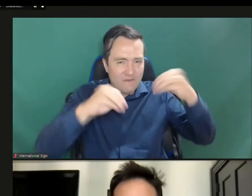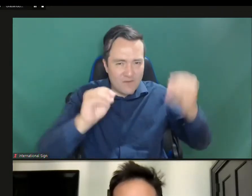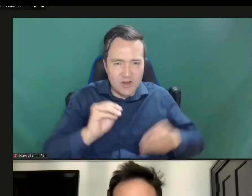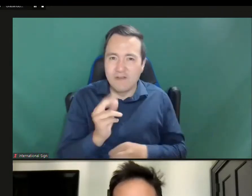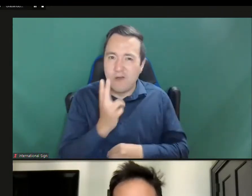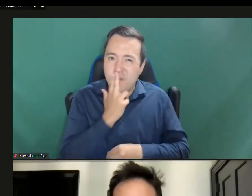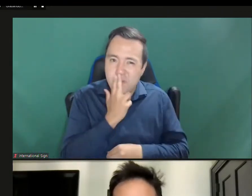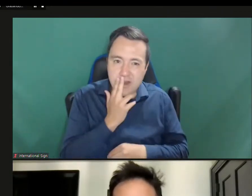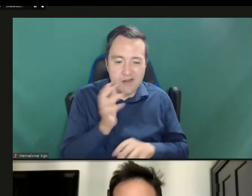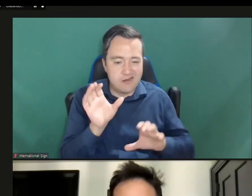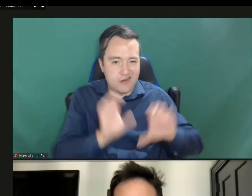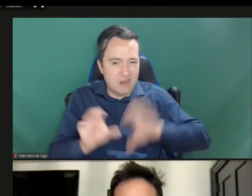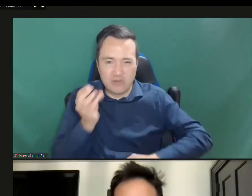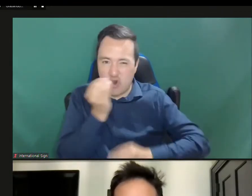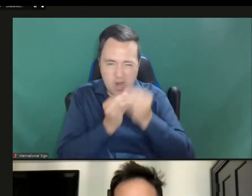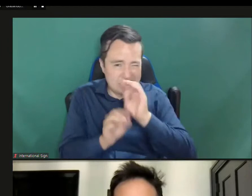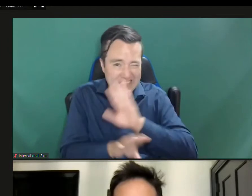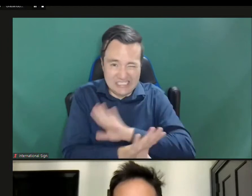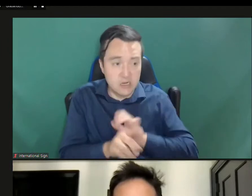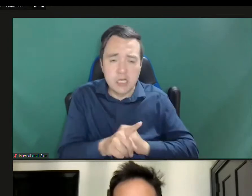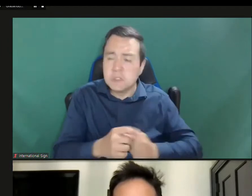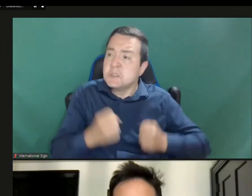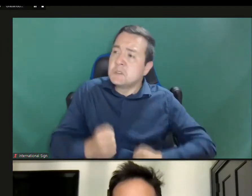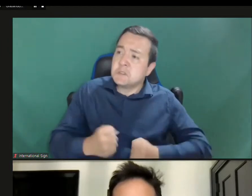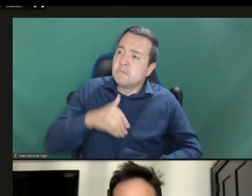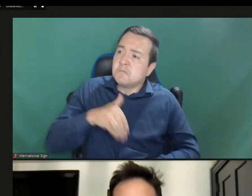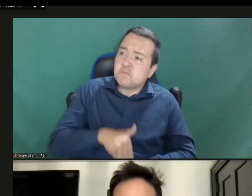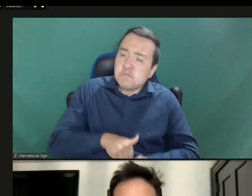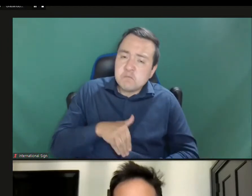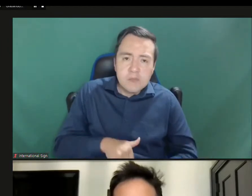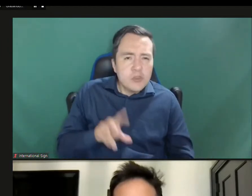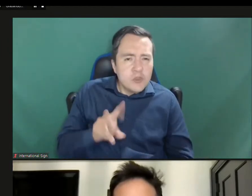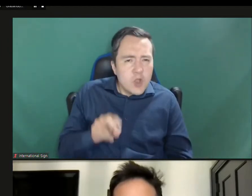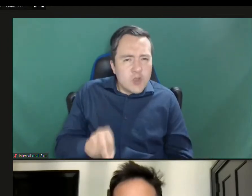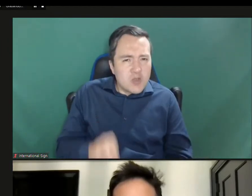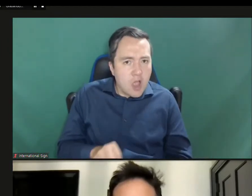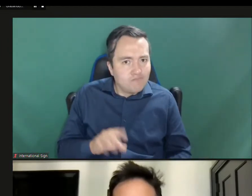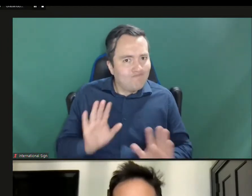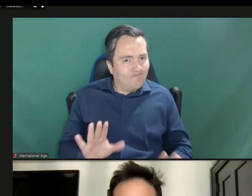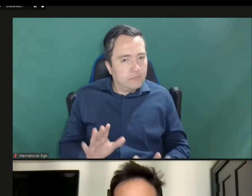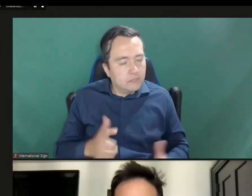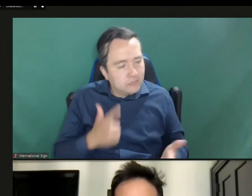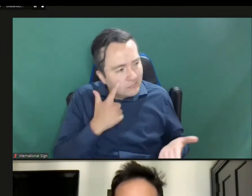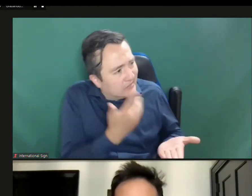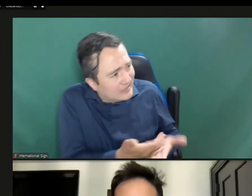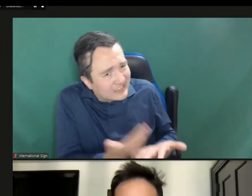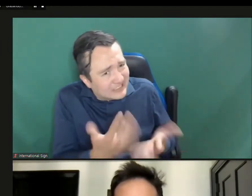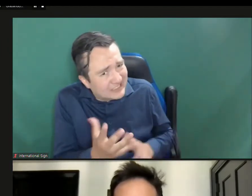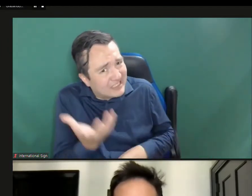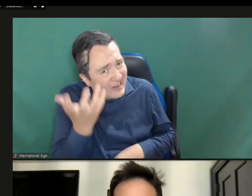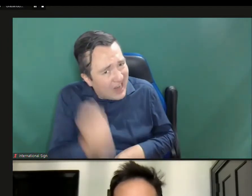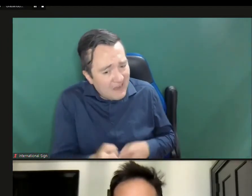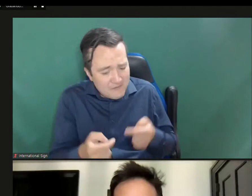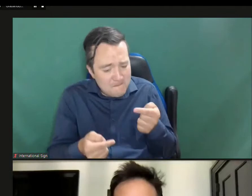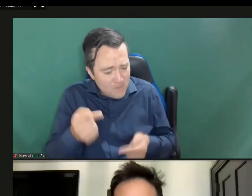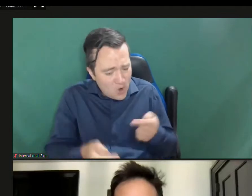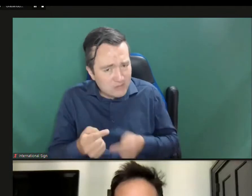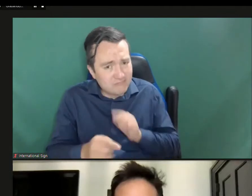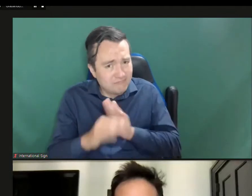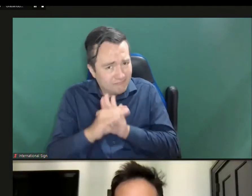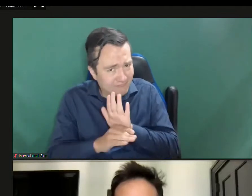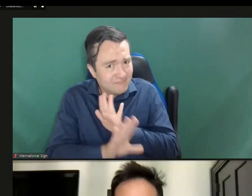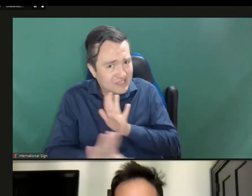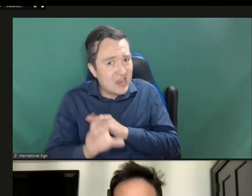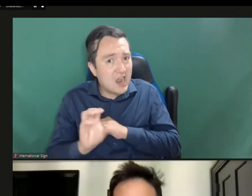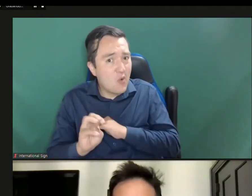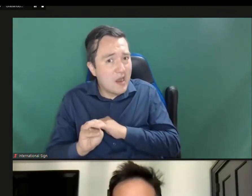base of production distribution of these products are opposed to public policy that